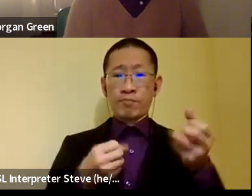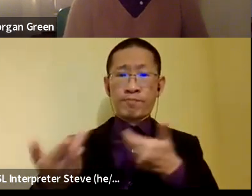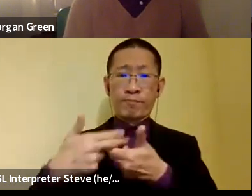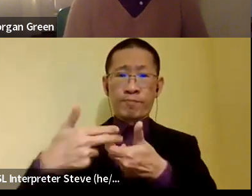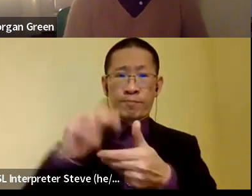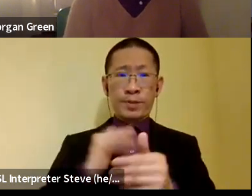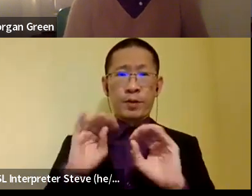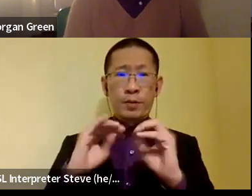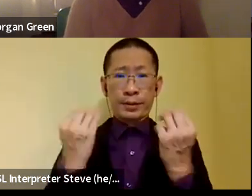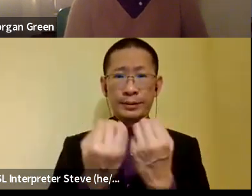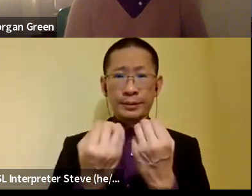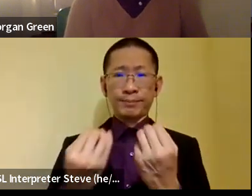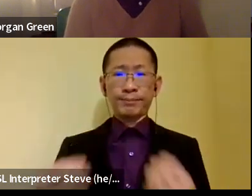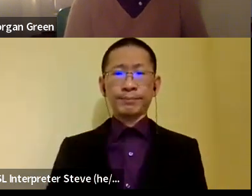organization.